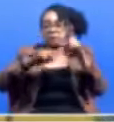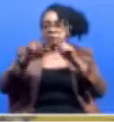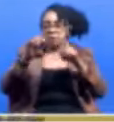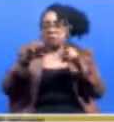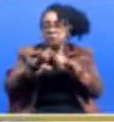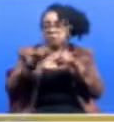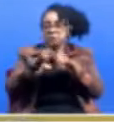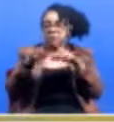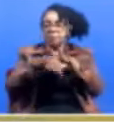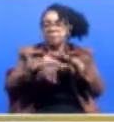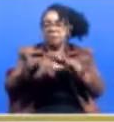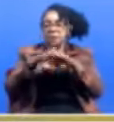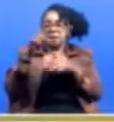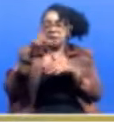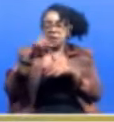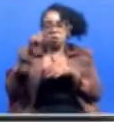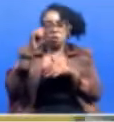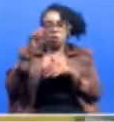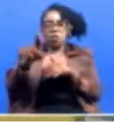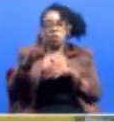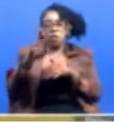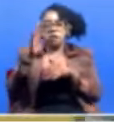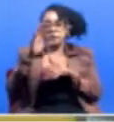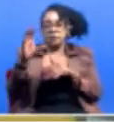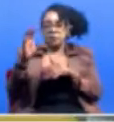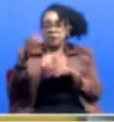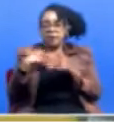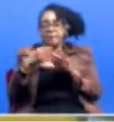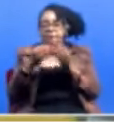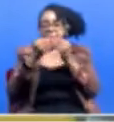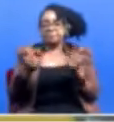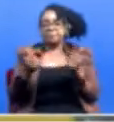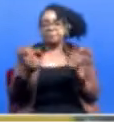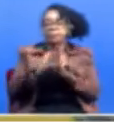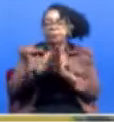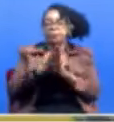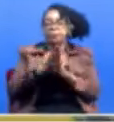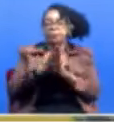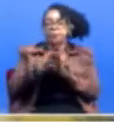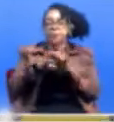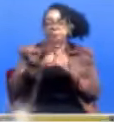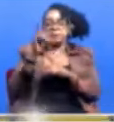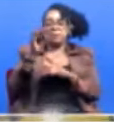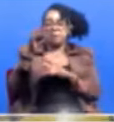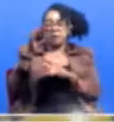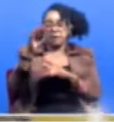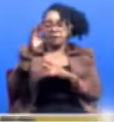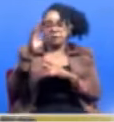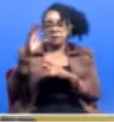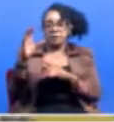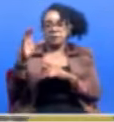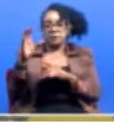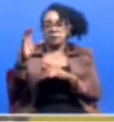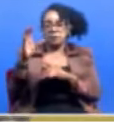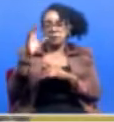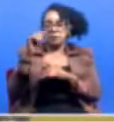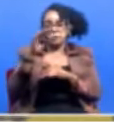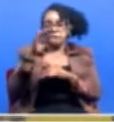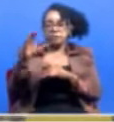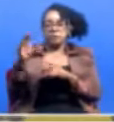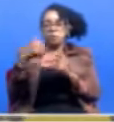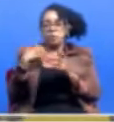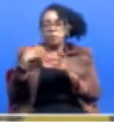League defending champions Gor Mahia FC will face off against another Kwale-based side, Denmark FC. FC Leopards, on their part, will